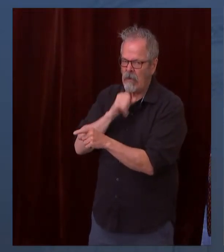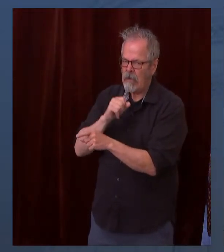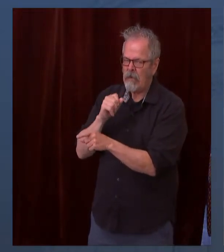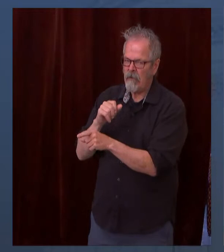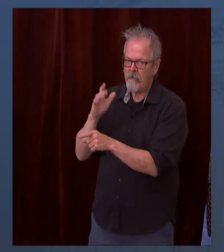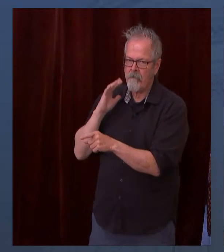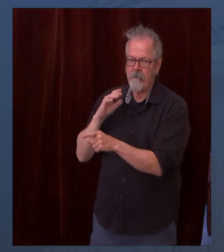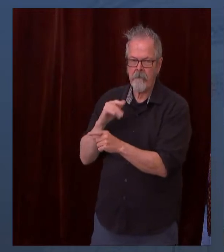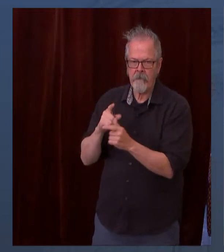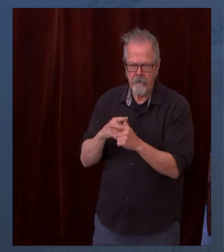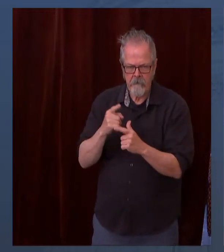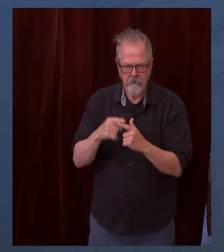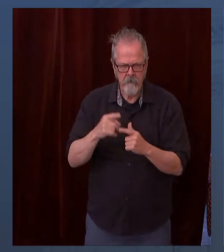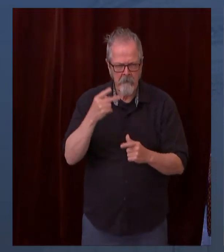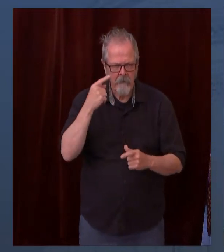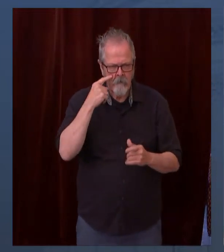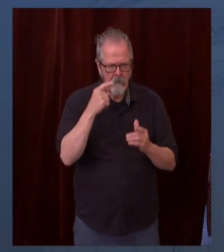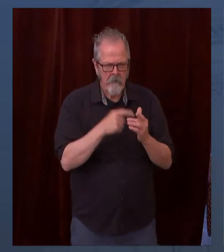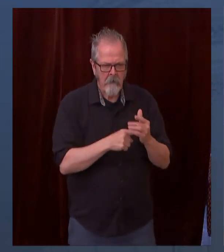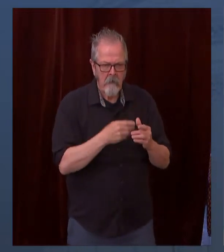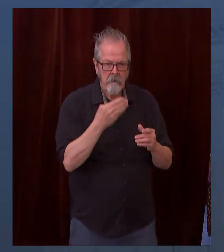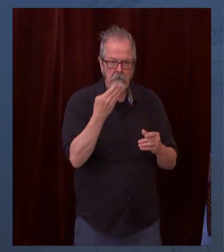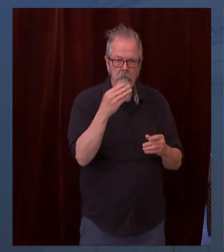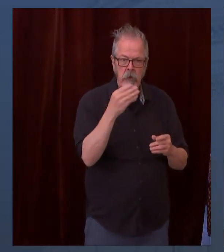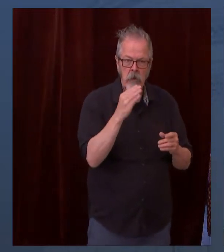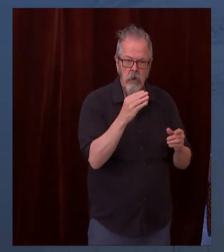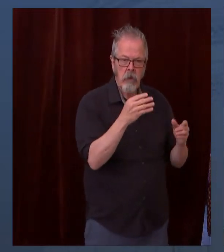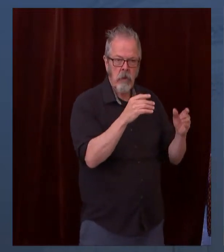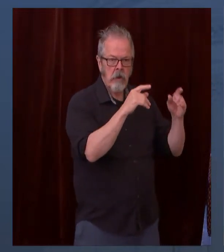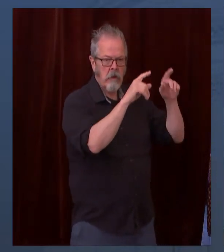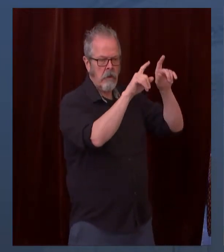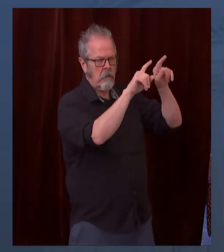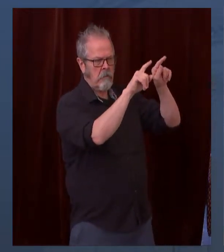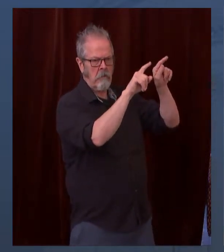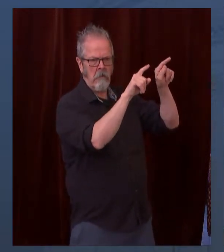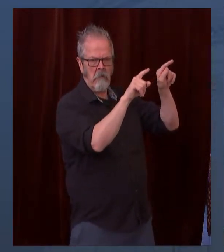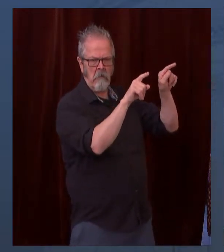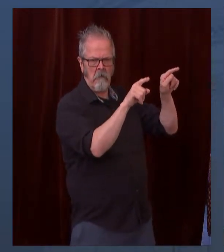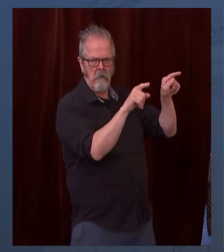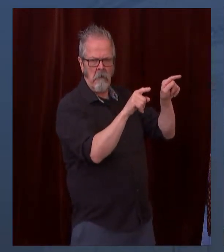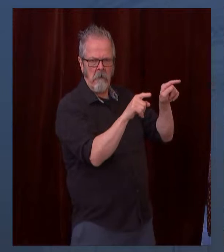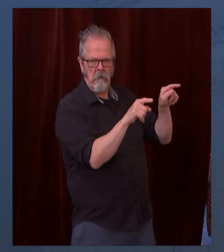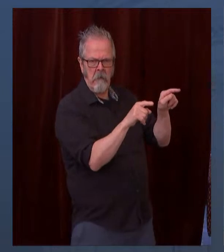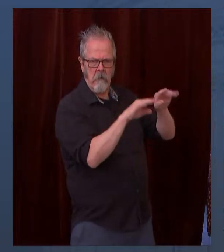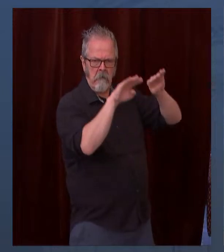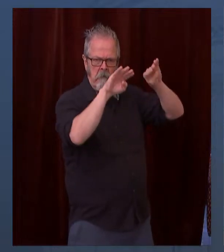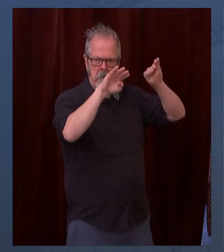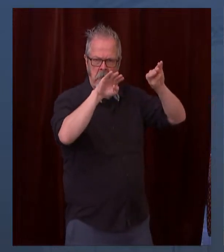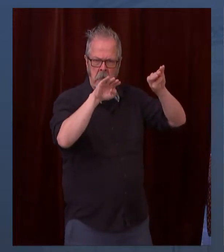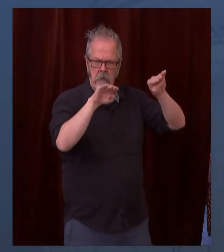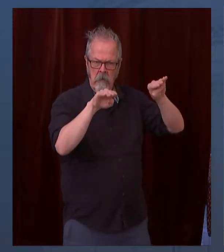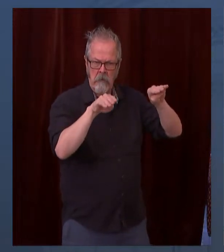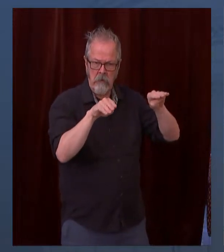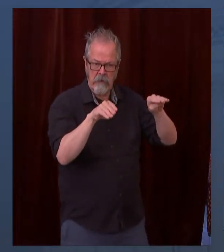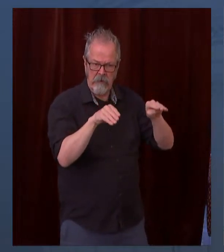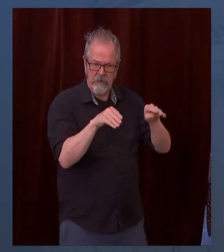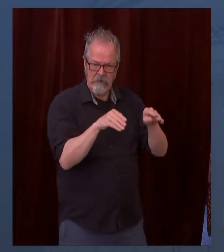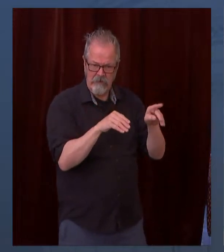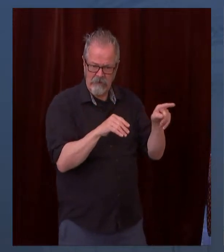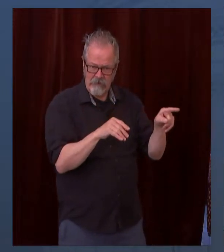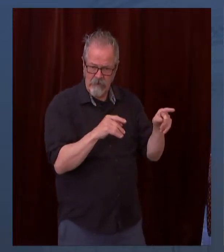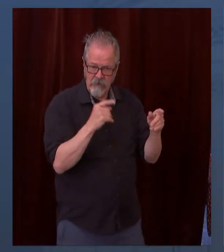the changes in the variants that will come on. First, you'll see a gray come on.